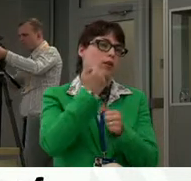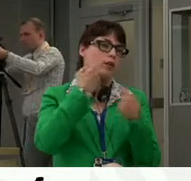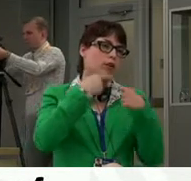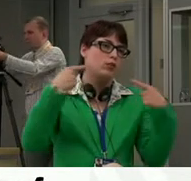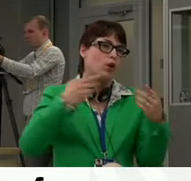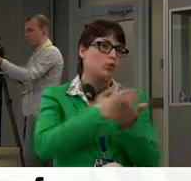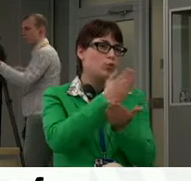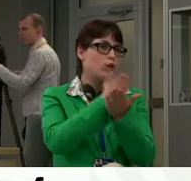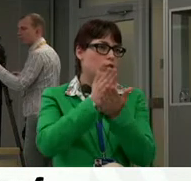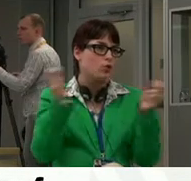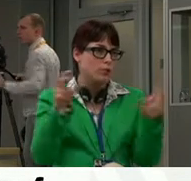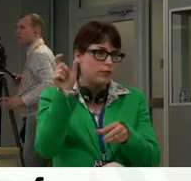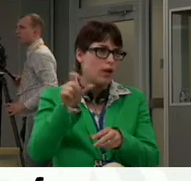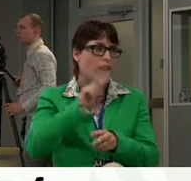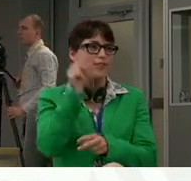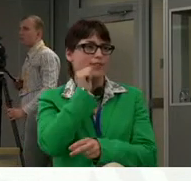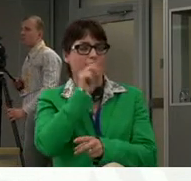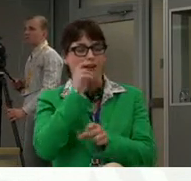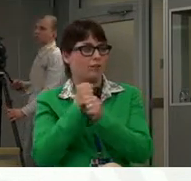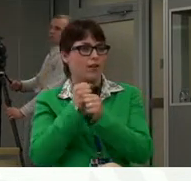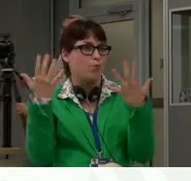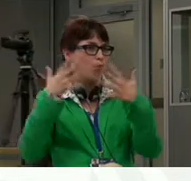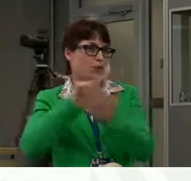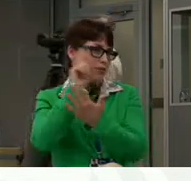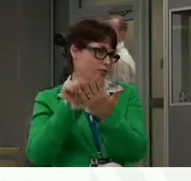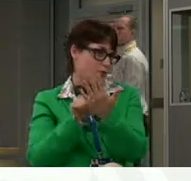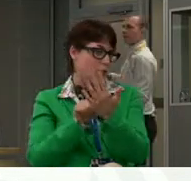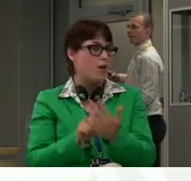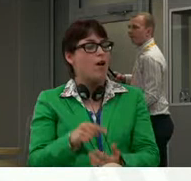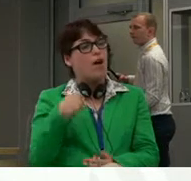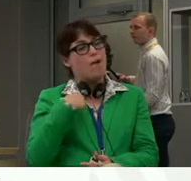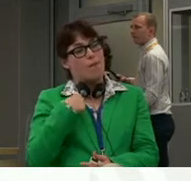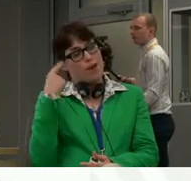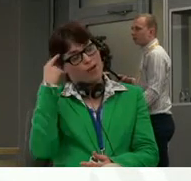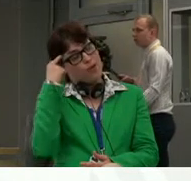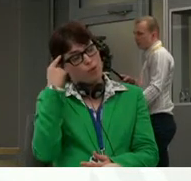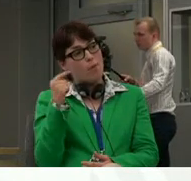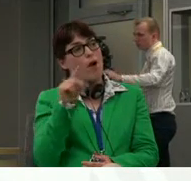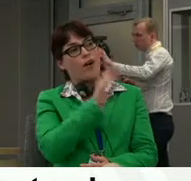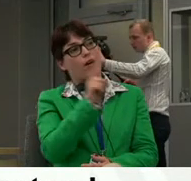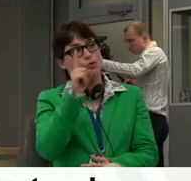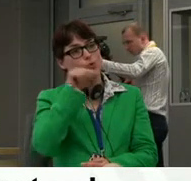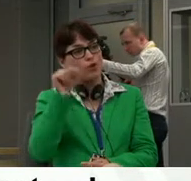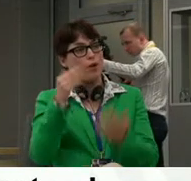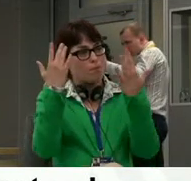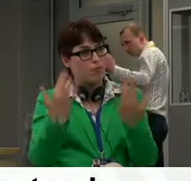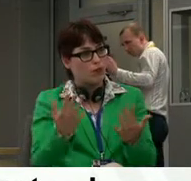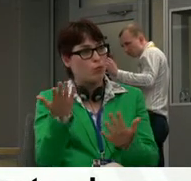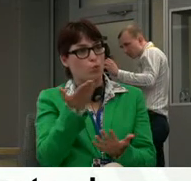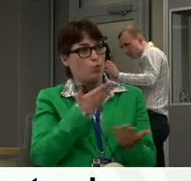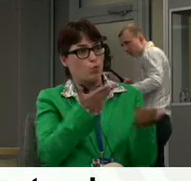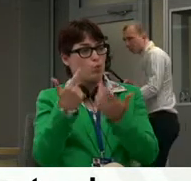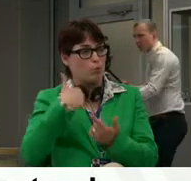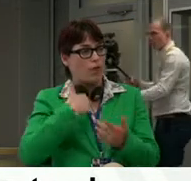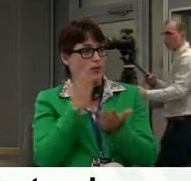members of national parliaments as well as very many sectoral experts are involved that do not deal with social issues on a daily